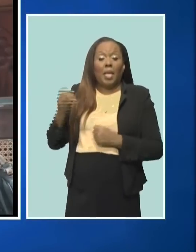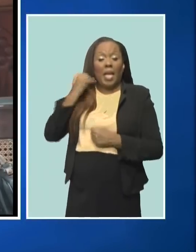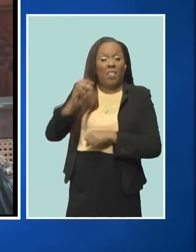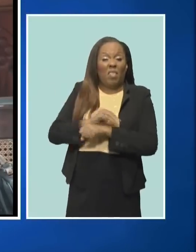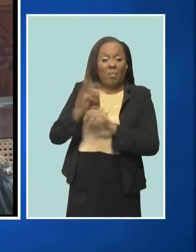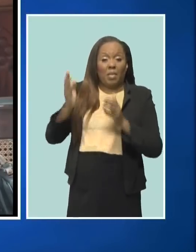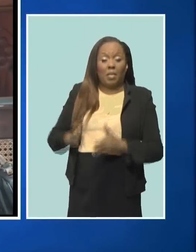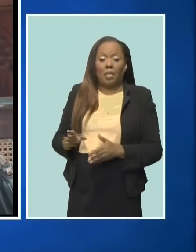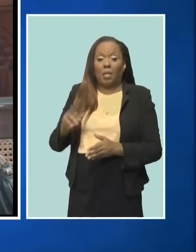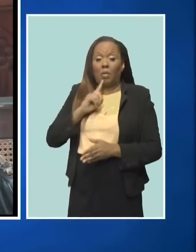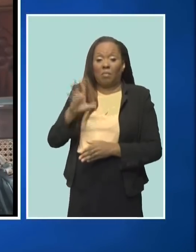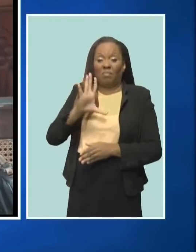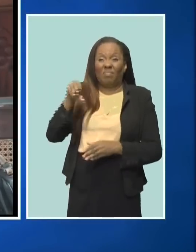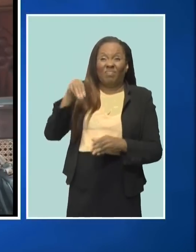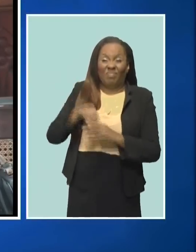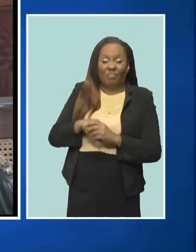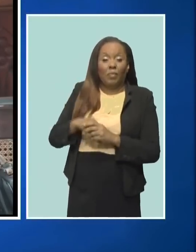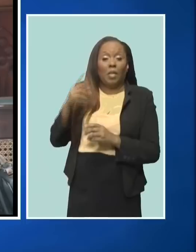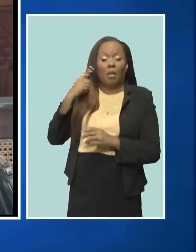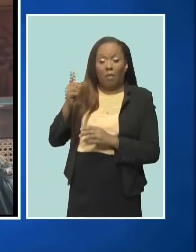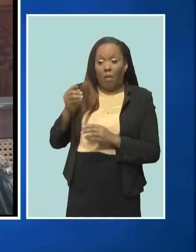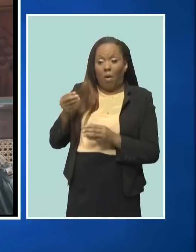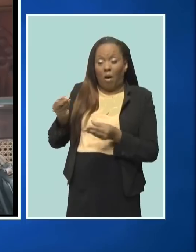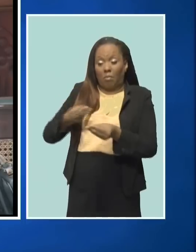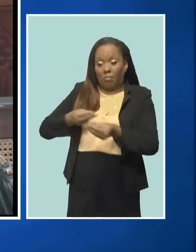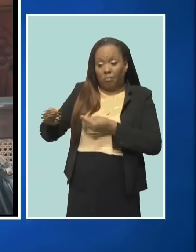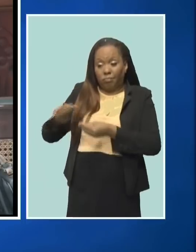participant in a transaction